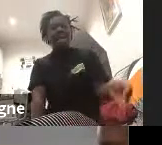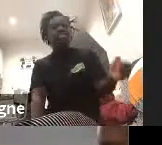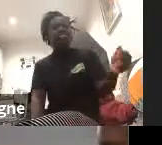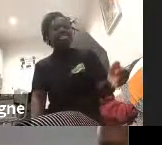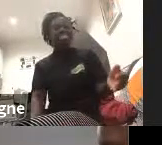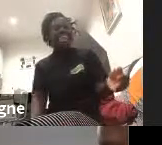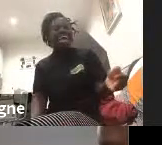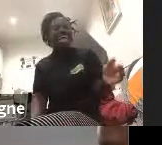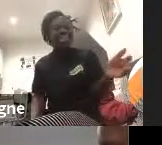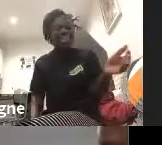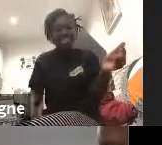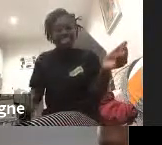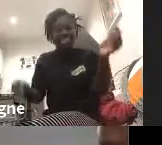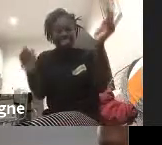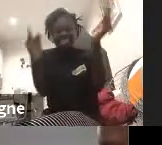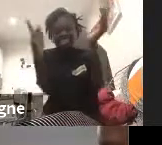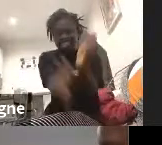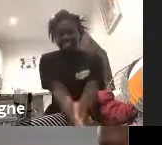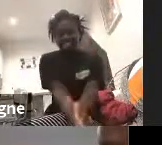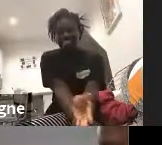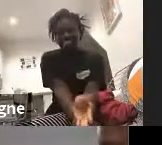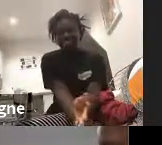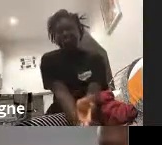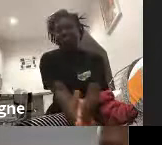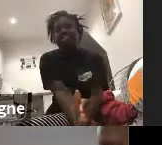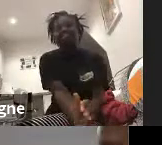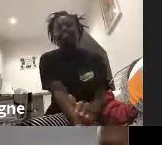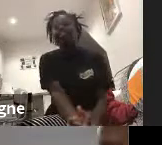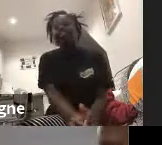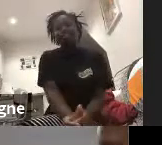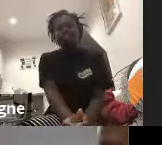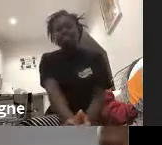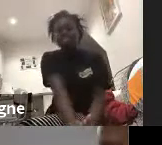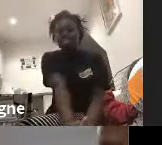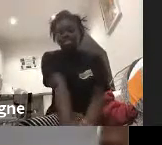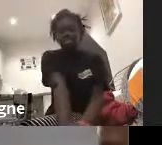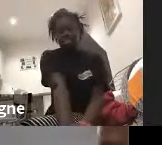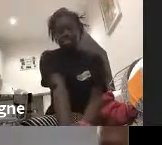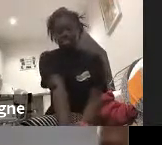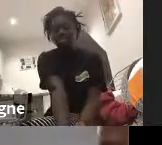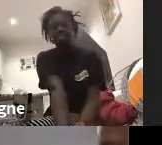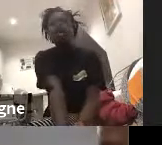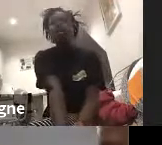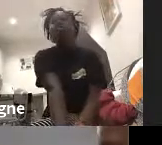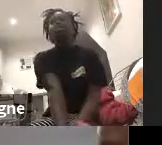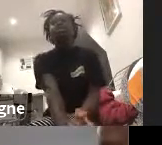you had to stand in the middle of the thing